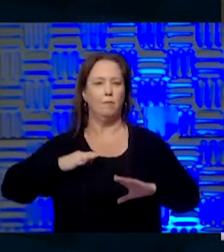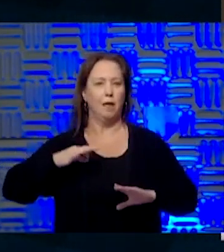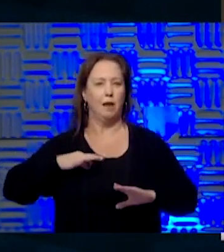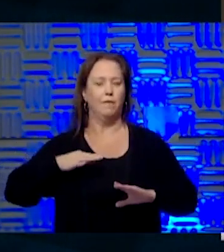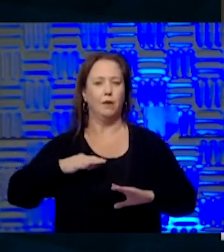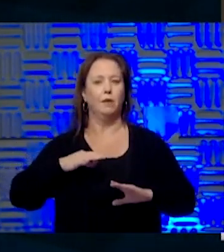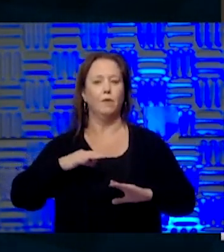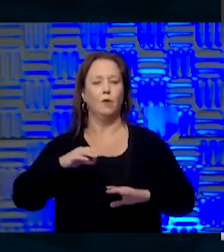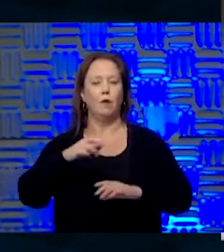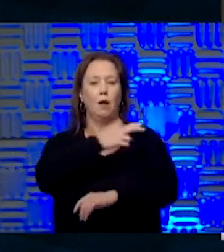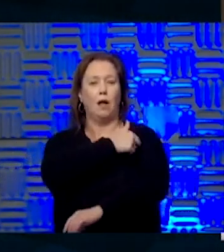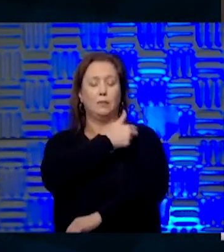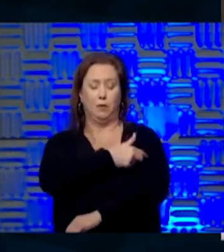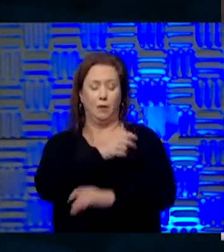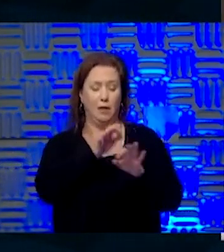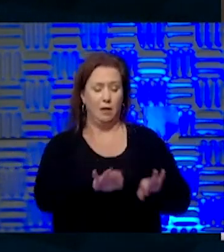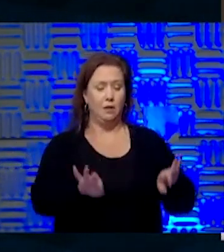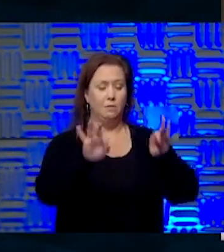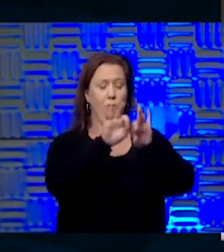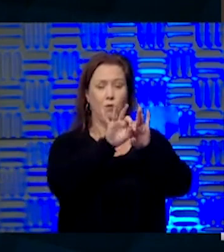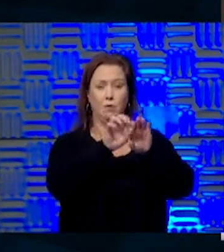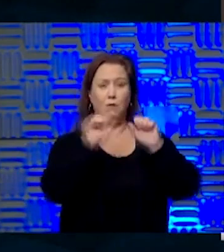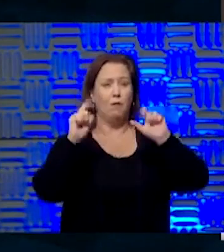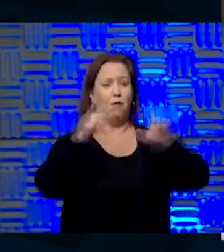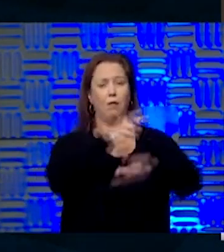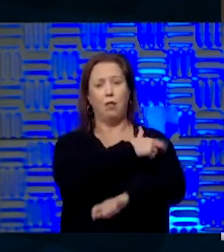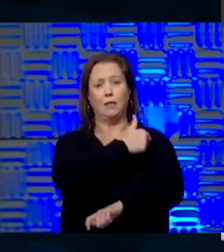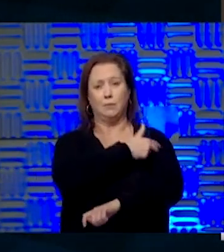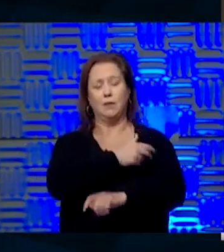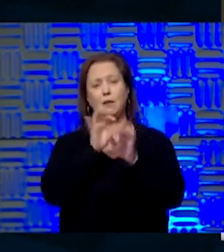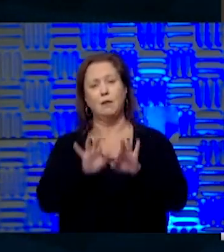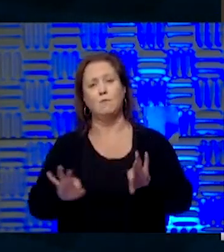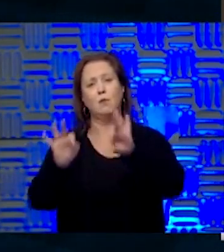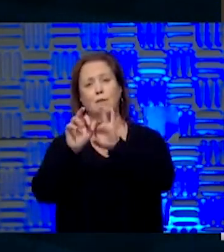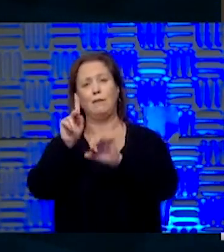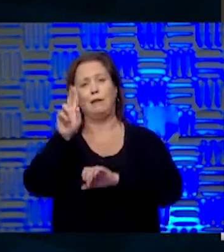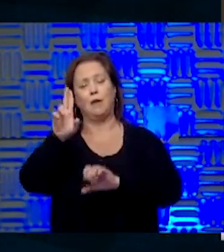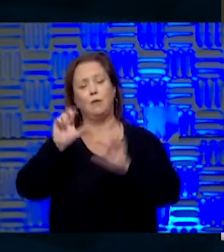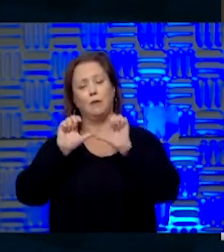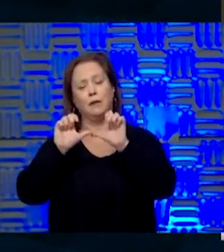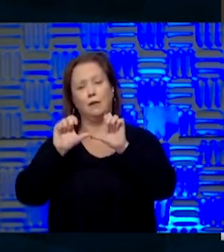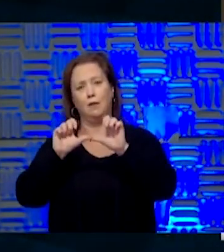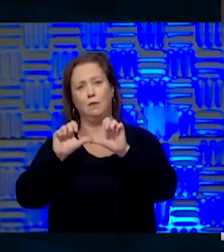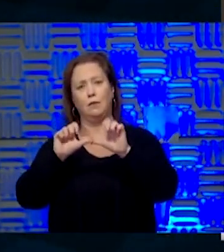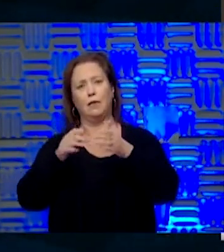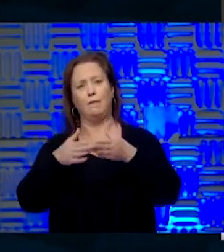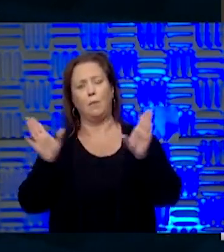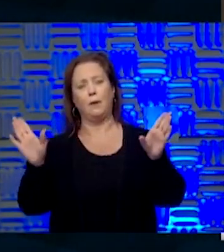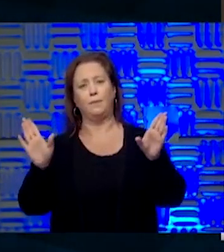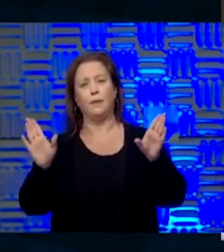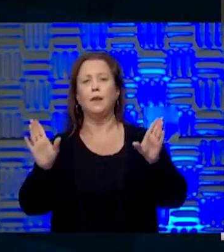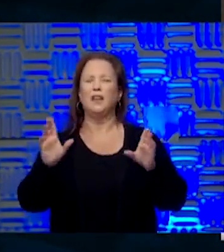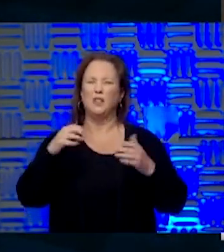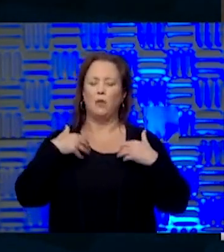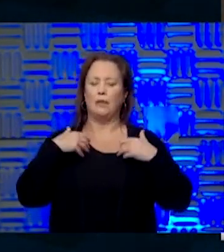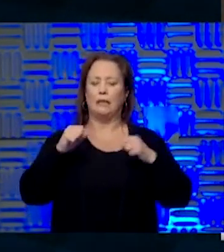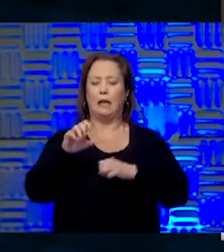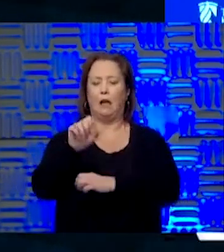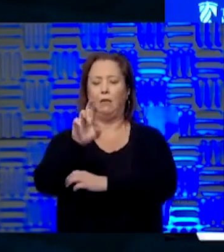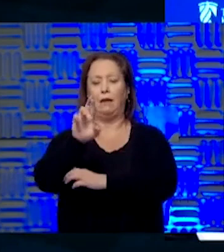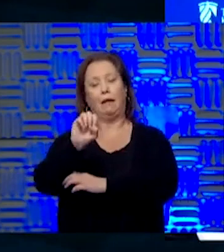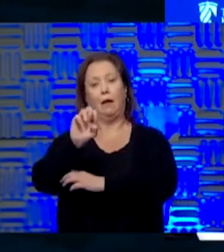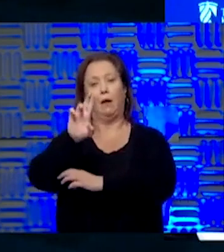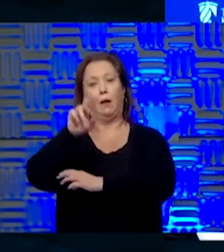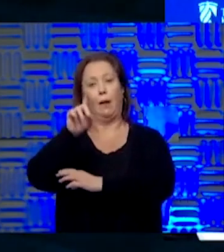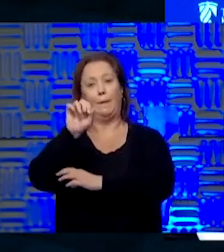all Kansans and important to the University of Kansas health system to keep those doors open as well. So that's a bit of a healthcare update. I would say that